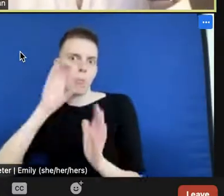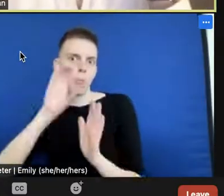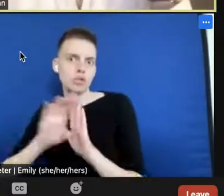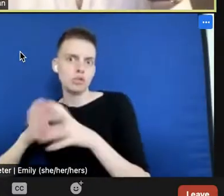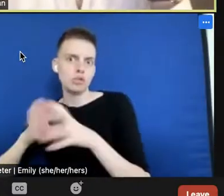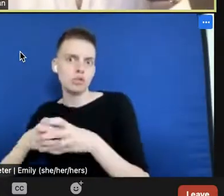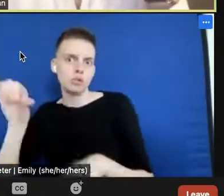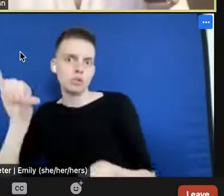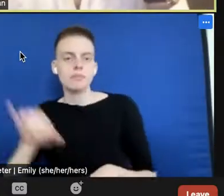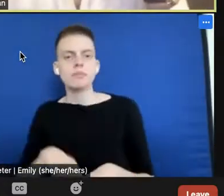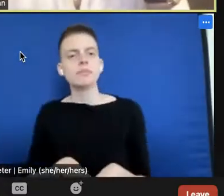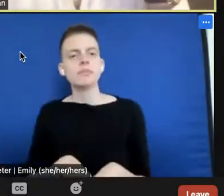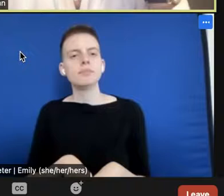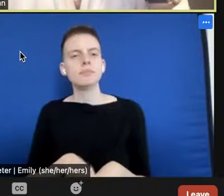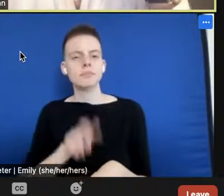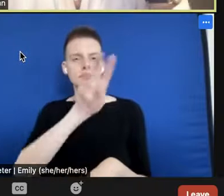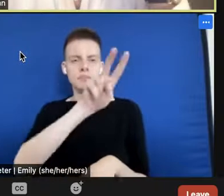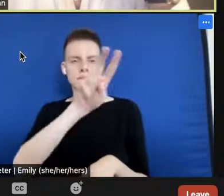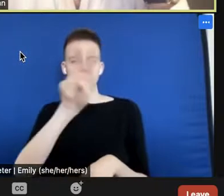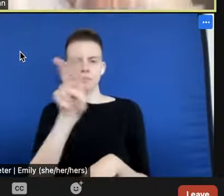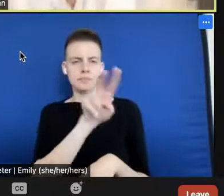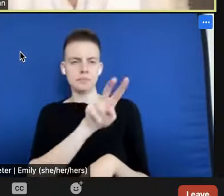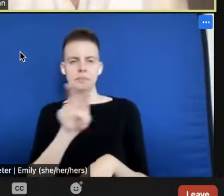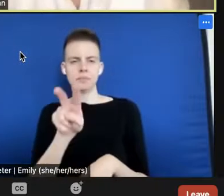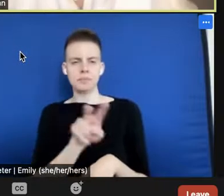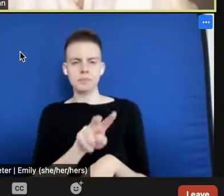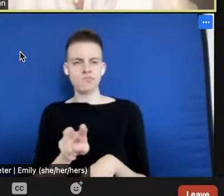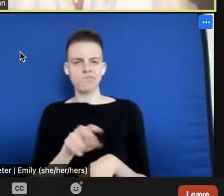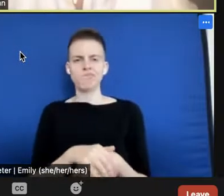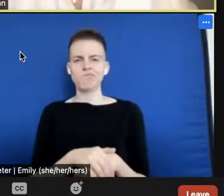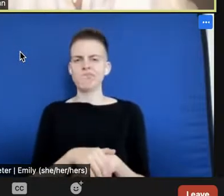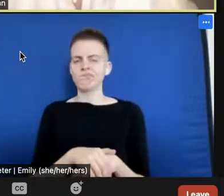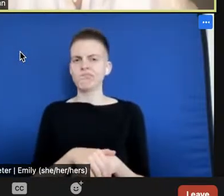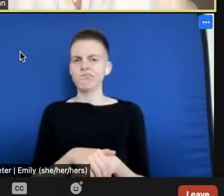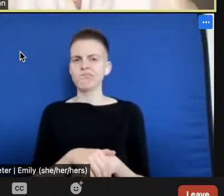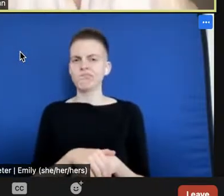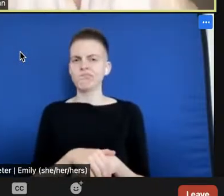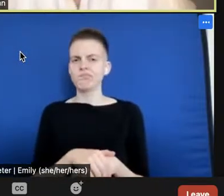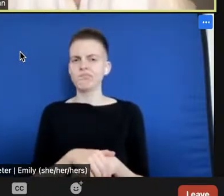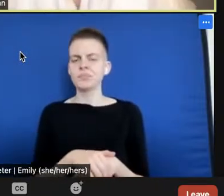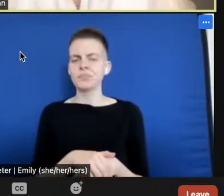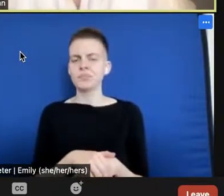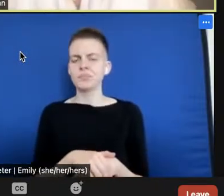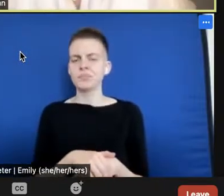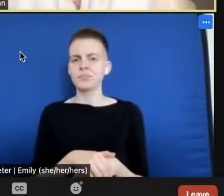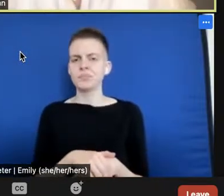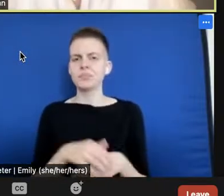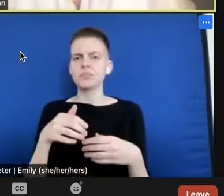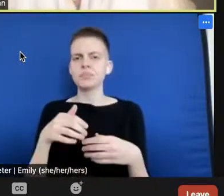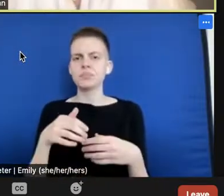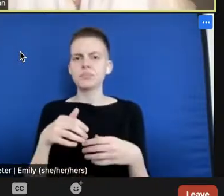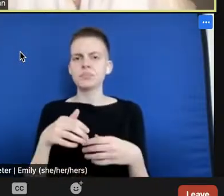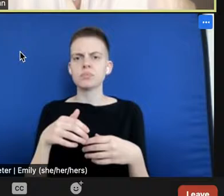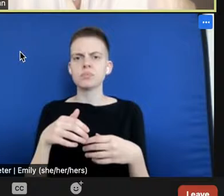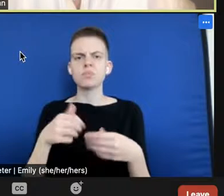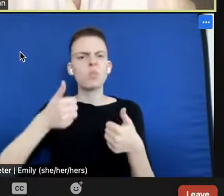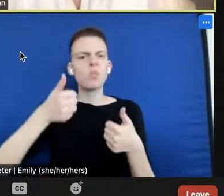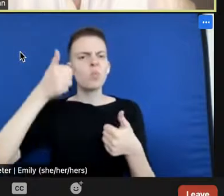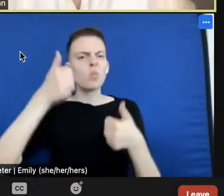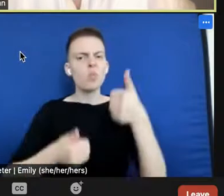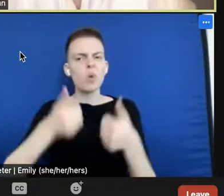of choices, which of these images most closely aligns to board maker